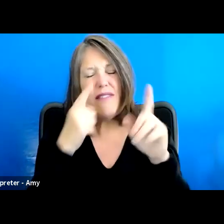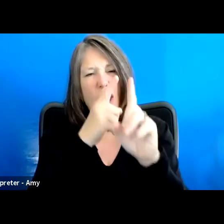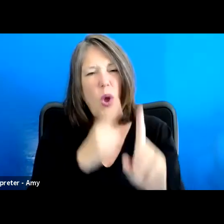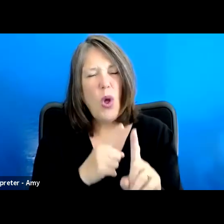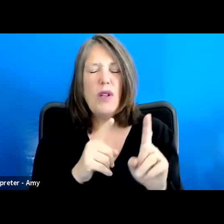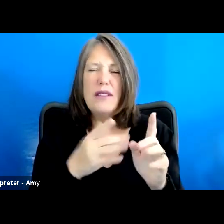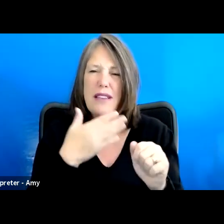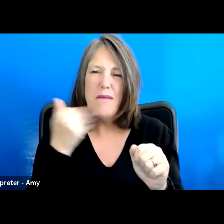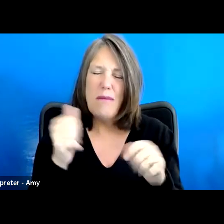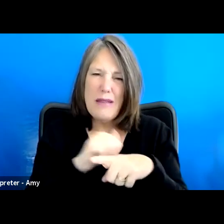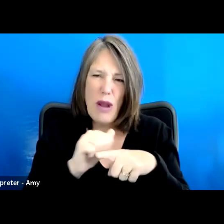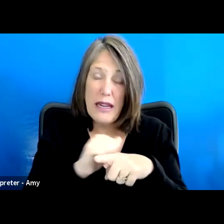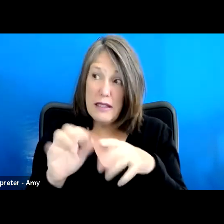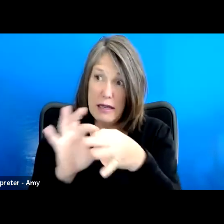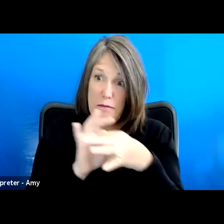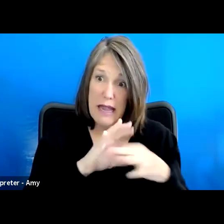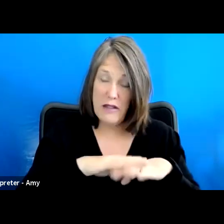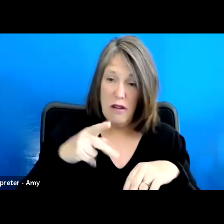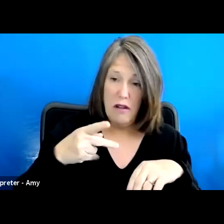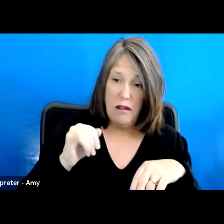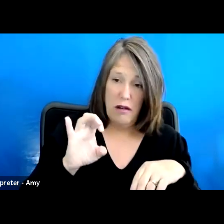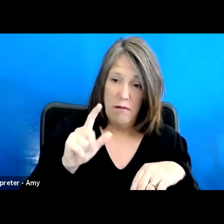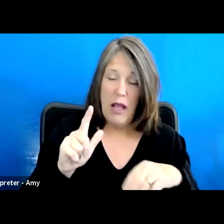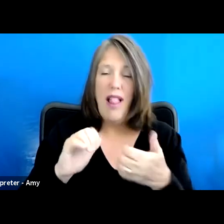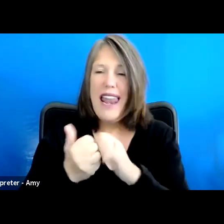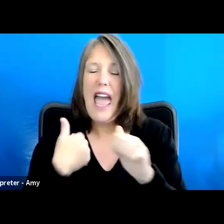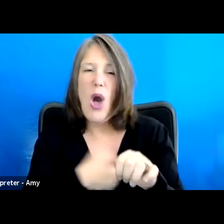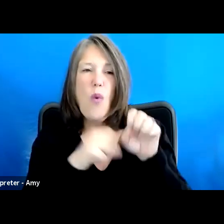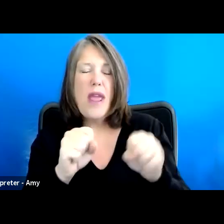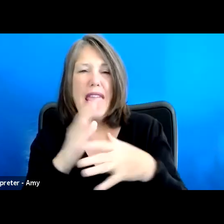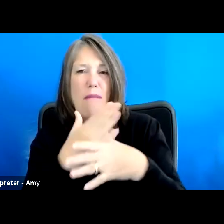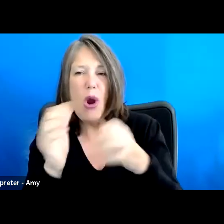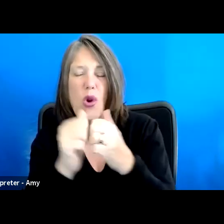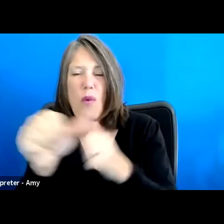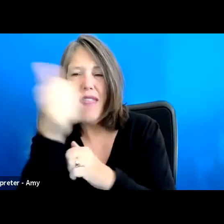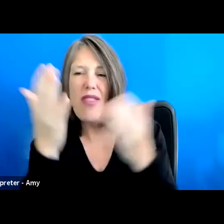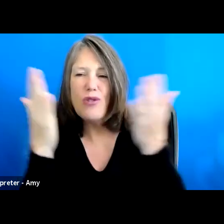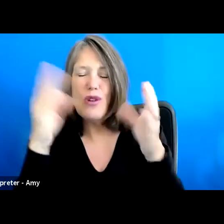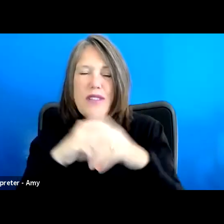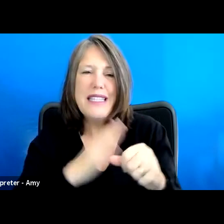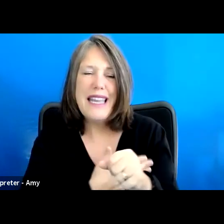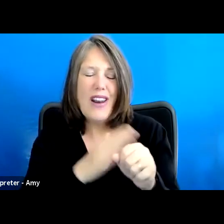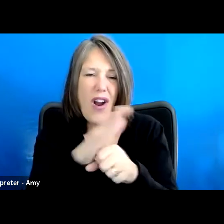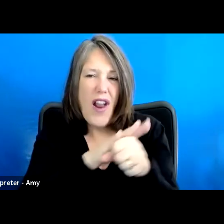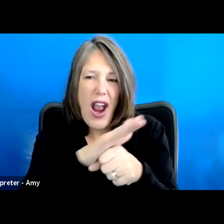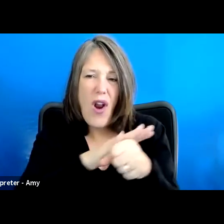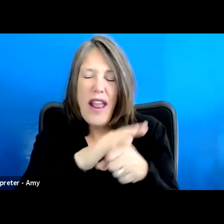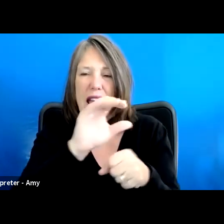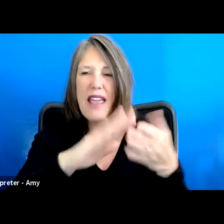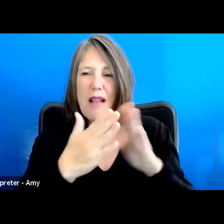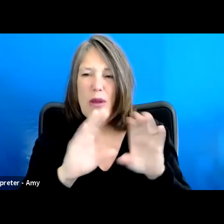on the research from Pickle and how we can partner with other service agencies in our area and community